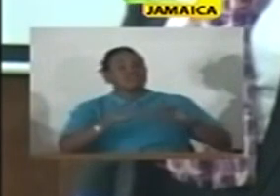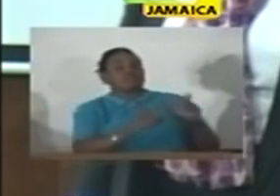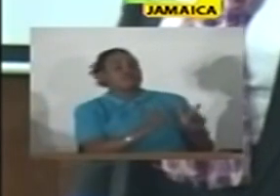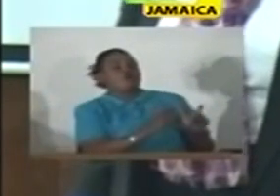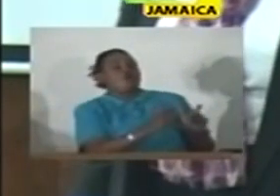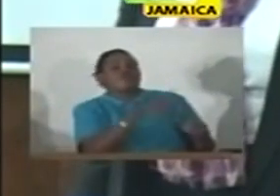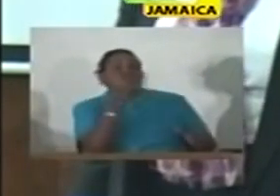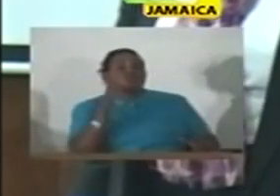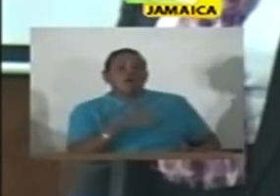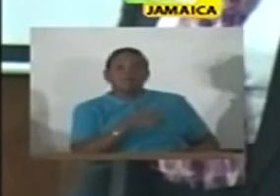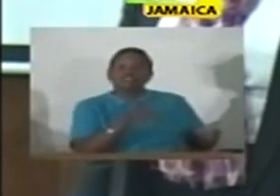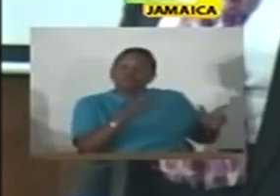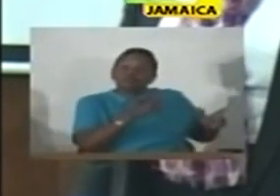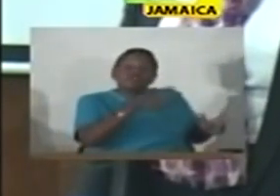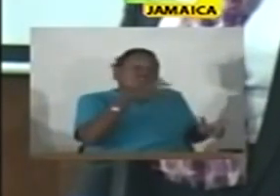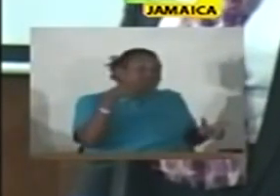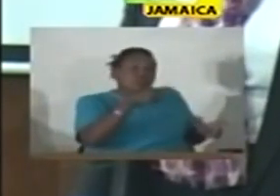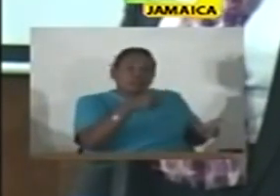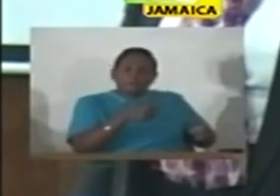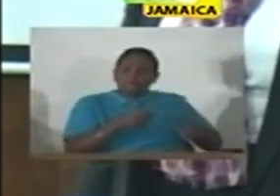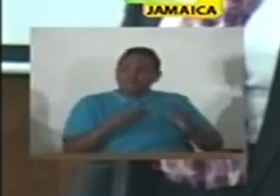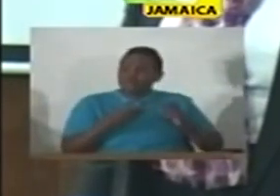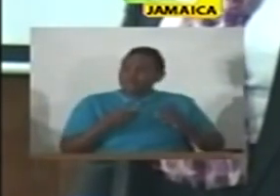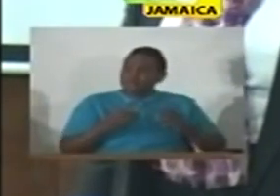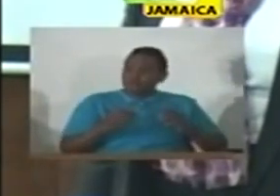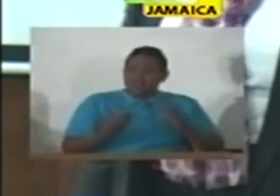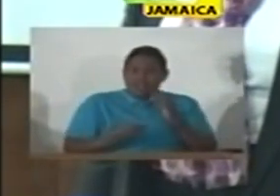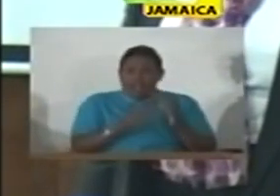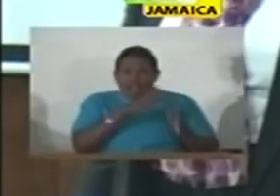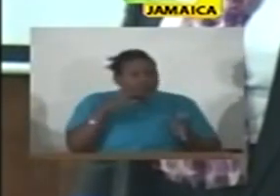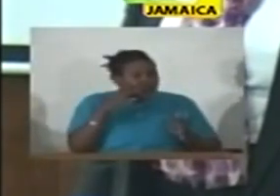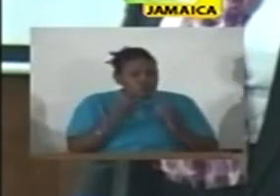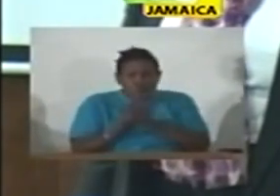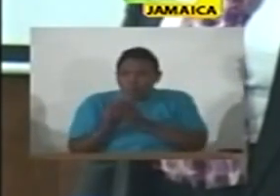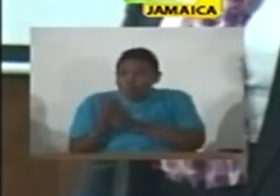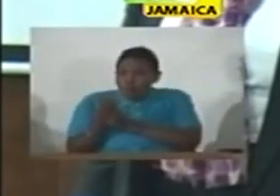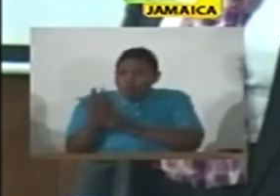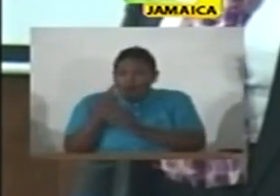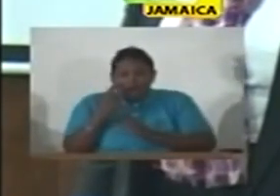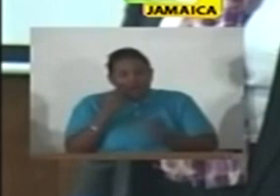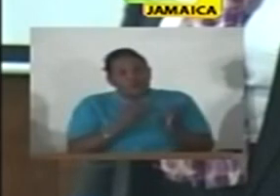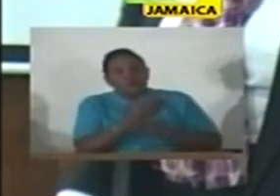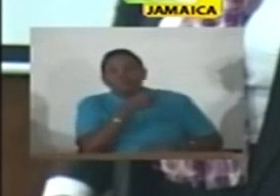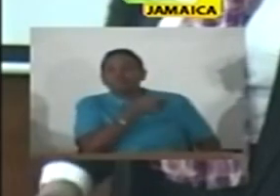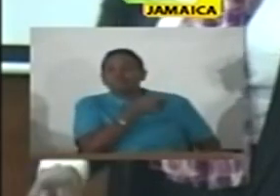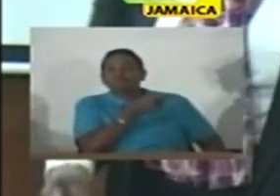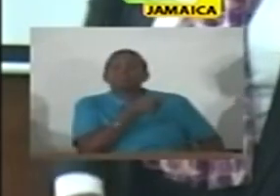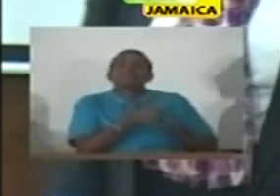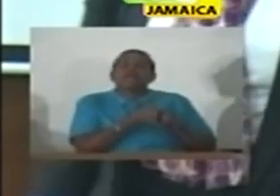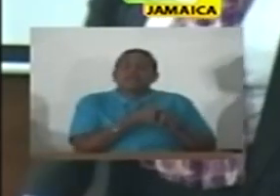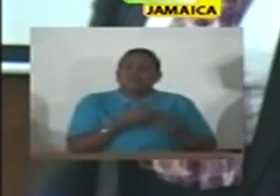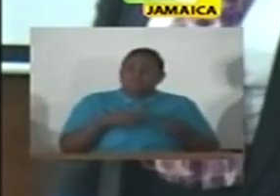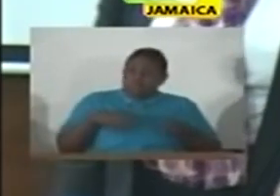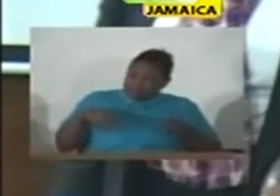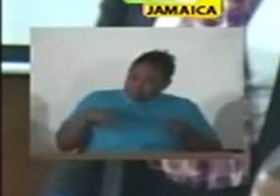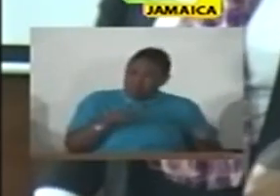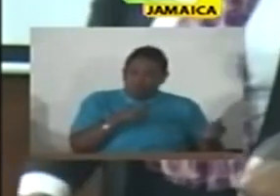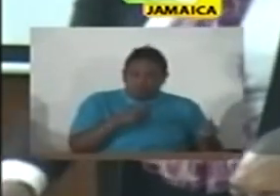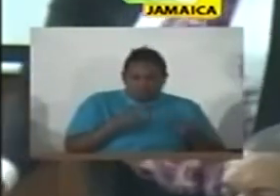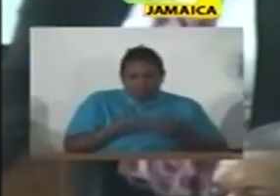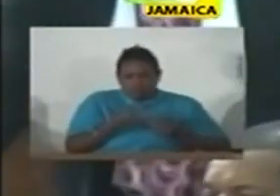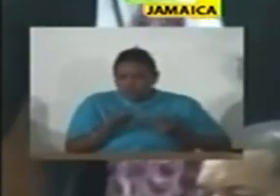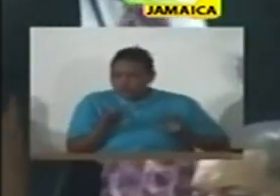medium-sized farmers have been the ones buttressing the agricultural sector over the years. They have been very efficient with the